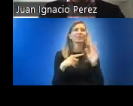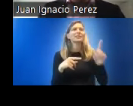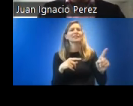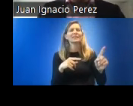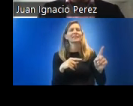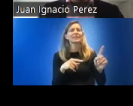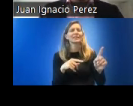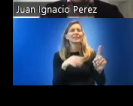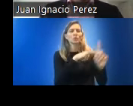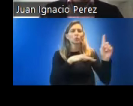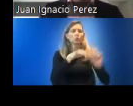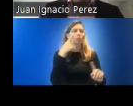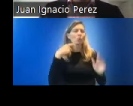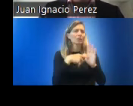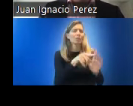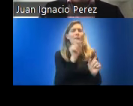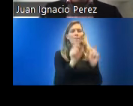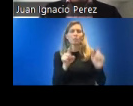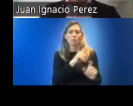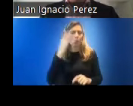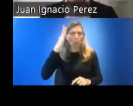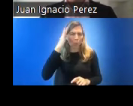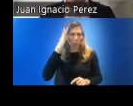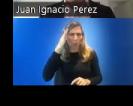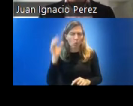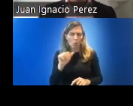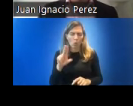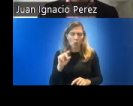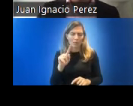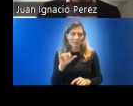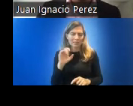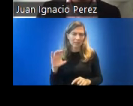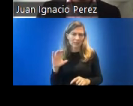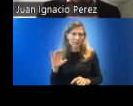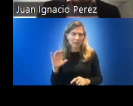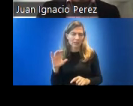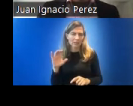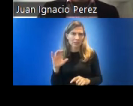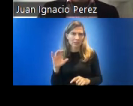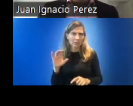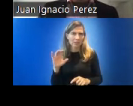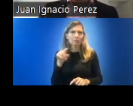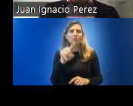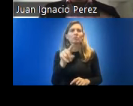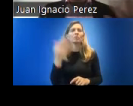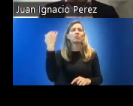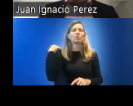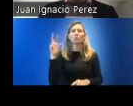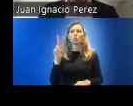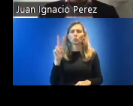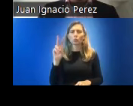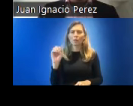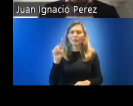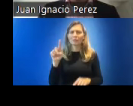current case, which is from 2017. In the next slide, there is another